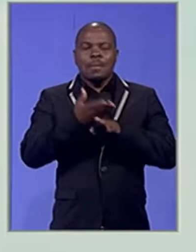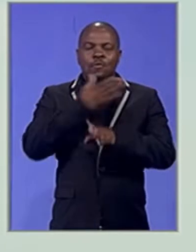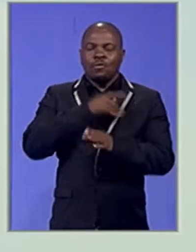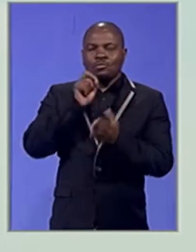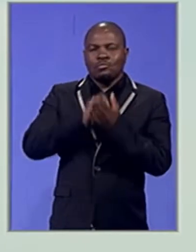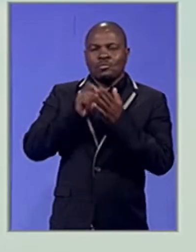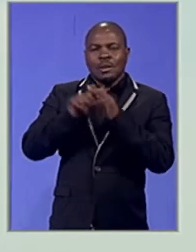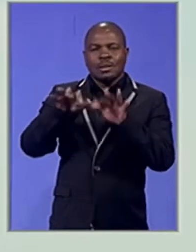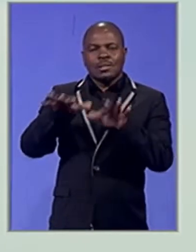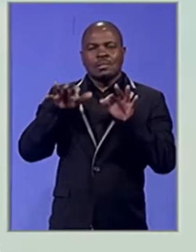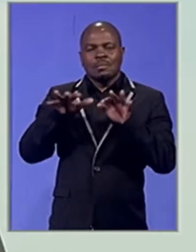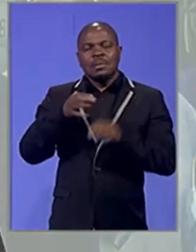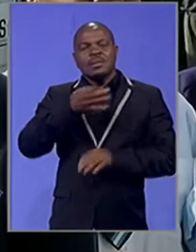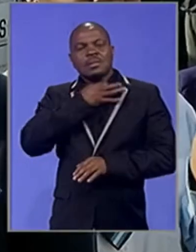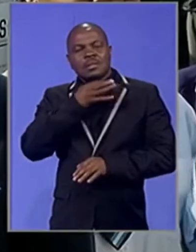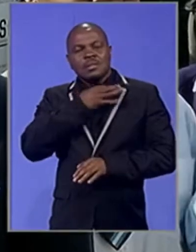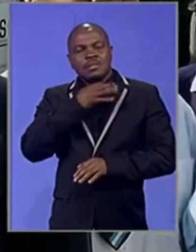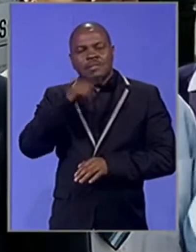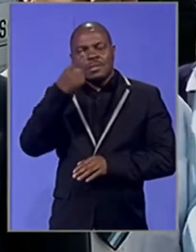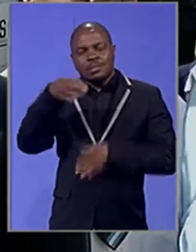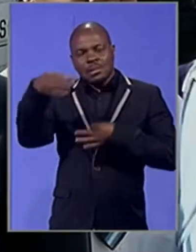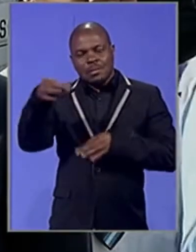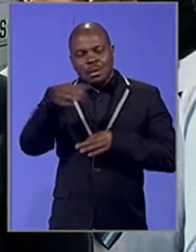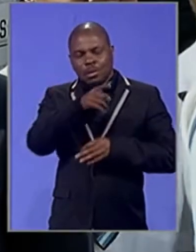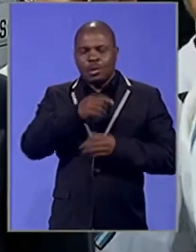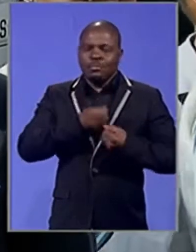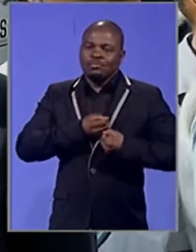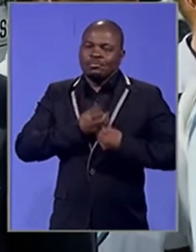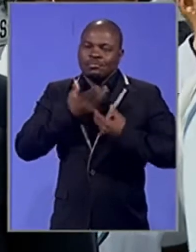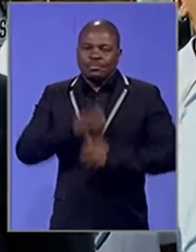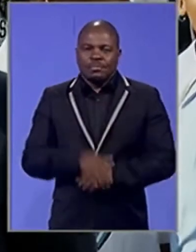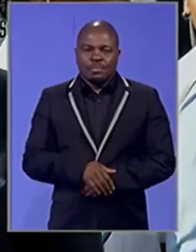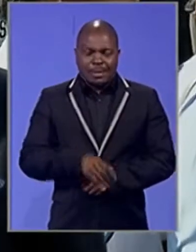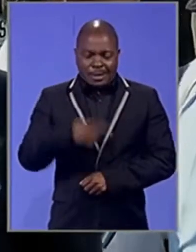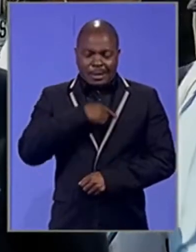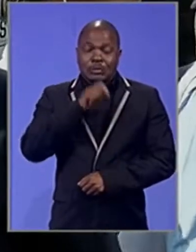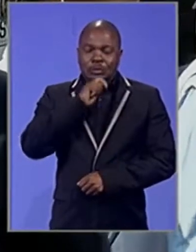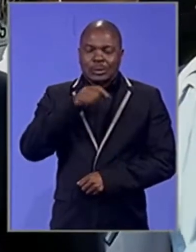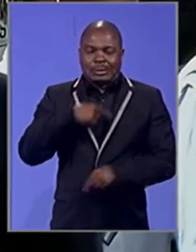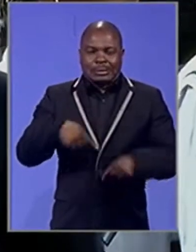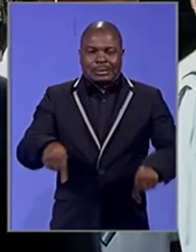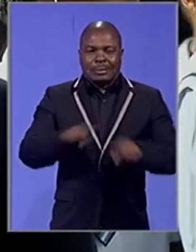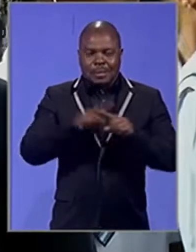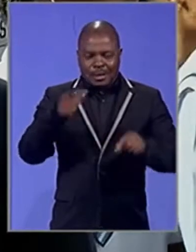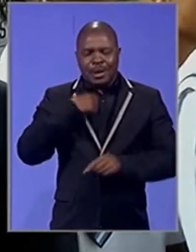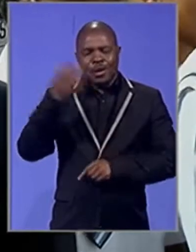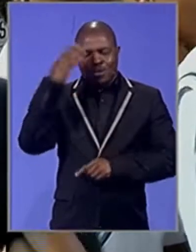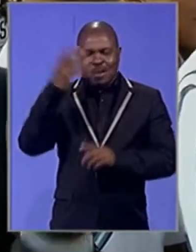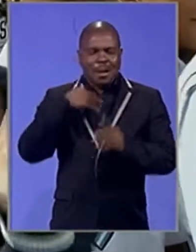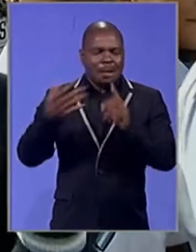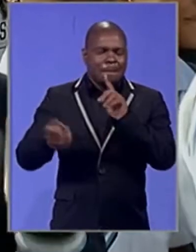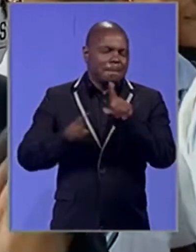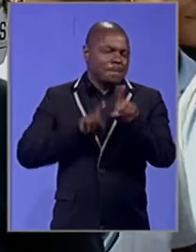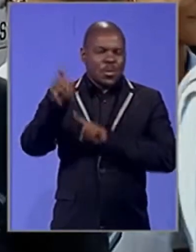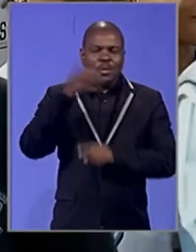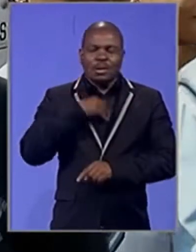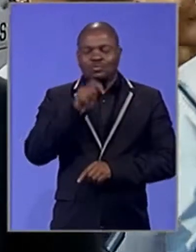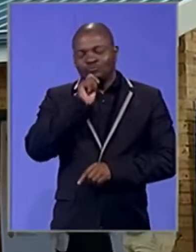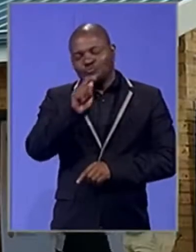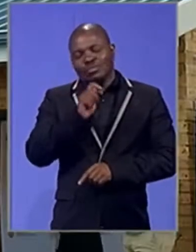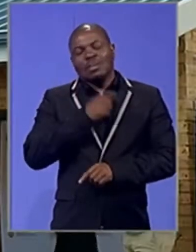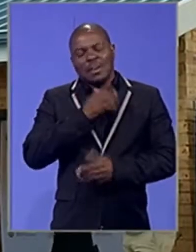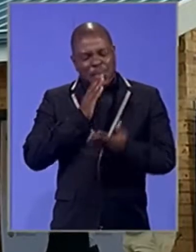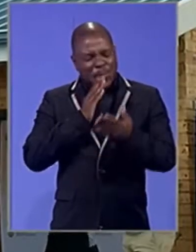kwala pampiri ya ntlha ya sejatlhapi. Ke tsogile, but I know like I'm gonna nail those exams. Like go tsama bona